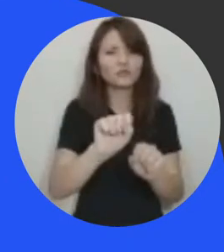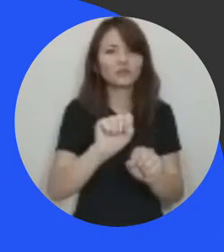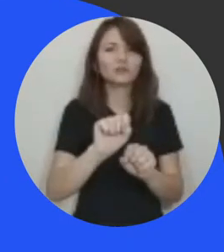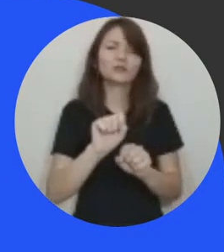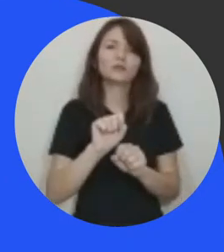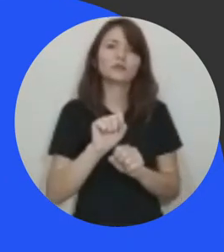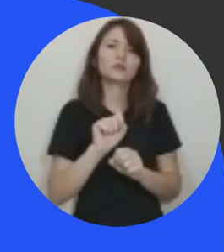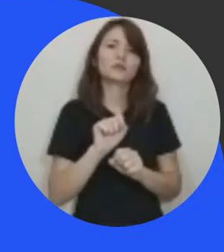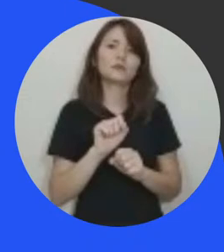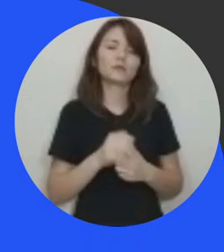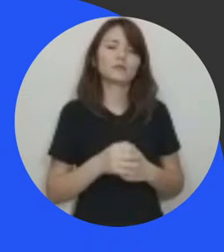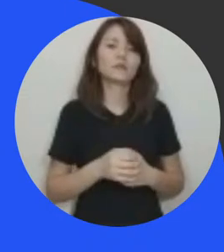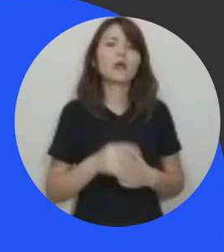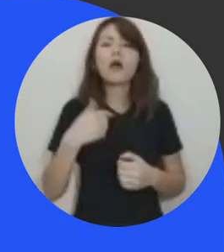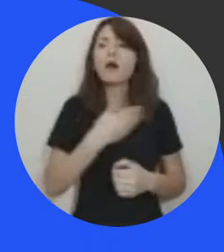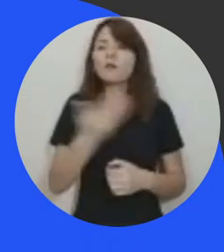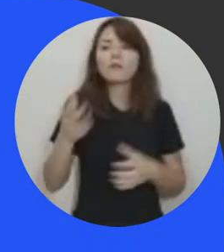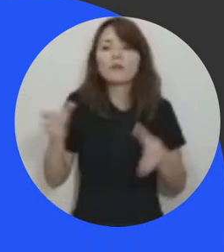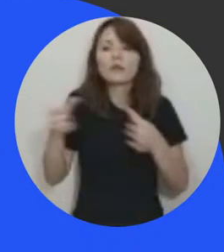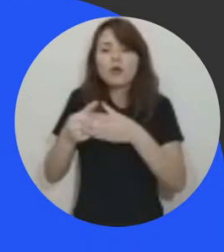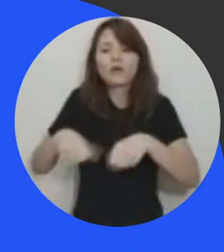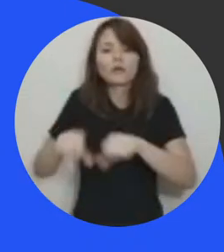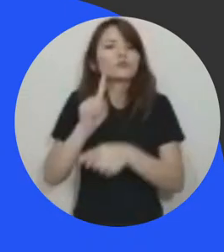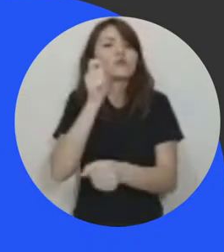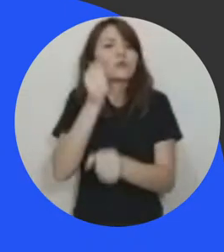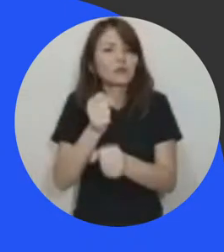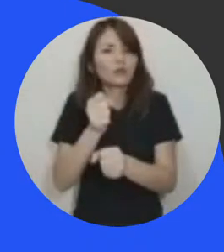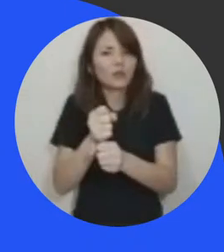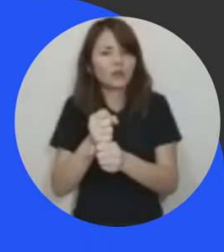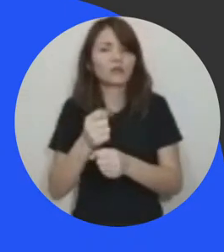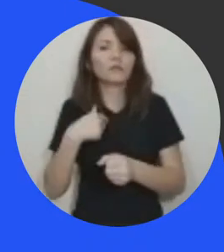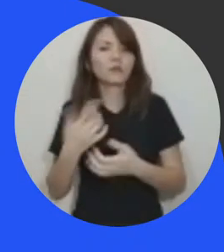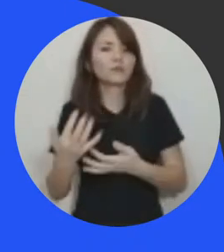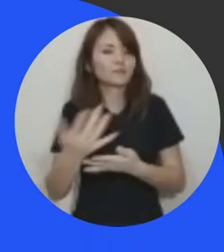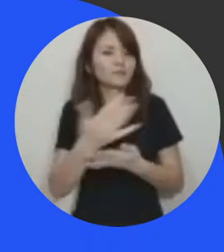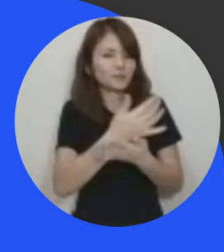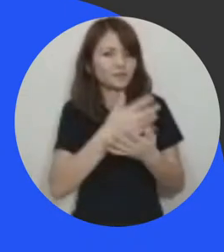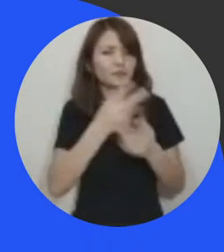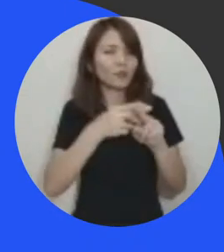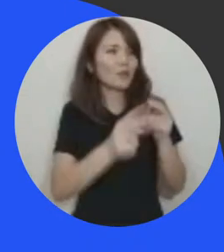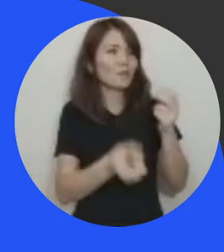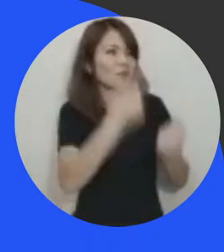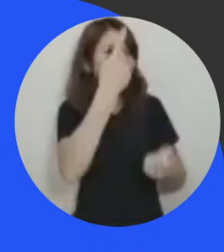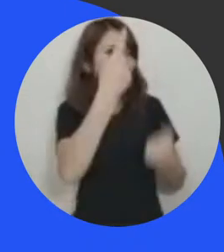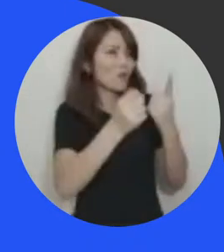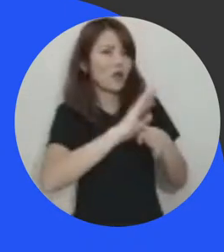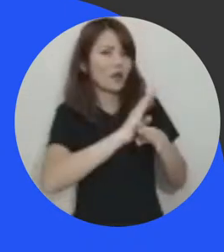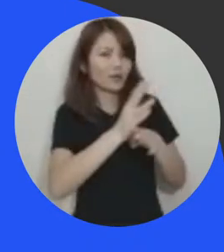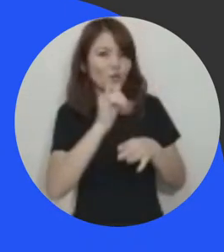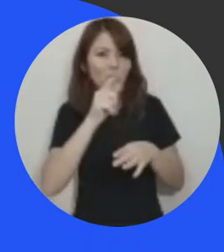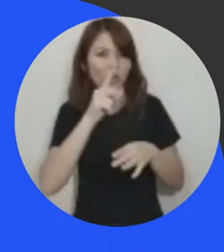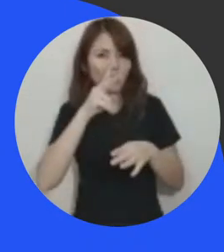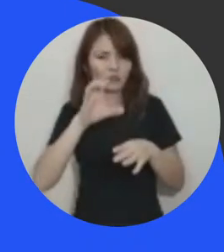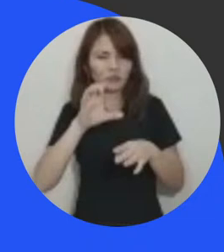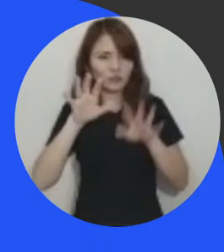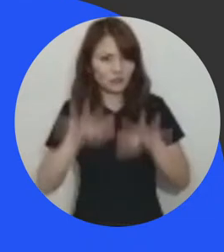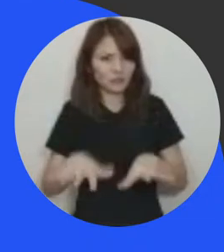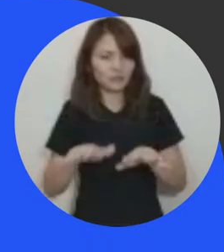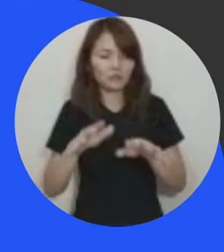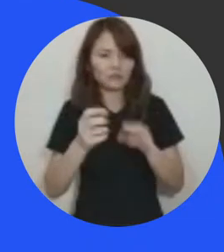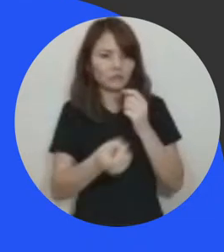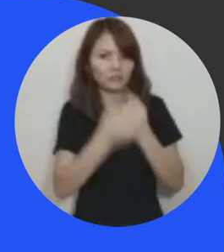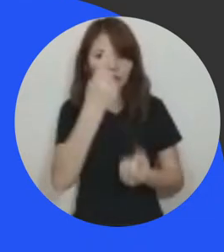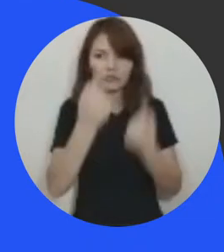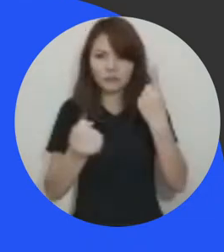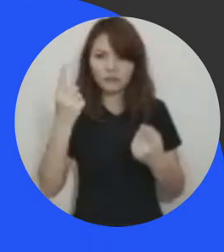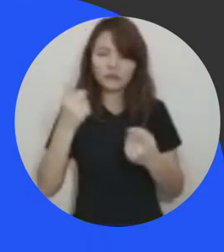we're sequencing every available Welsh COVID-19 case, and then we're looking for important changes, we're tracking the spread of the virus, and we're looking